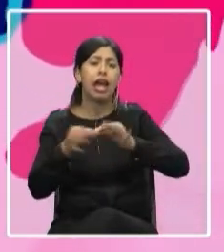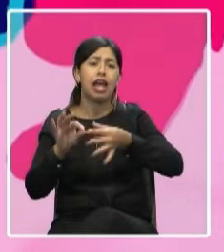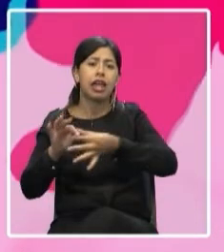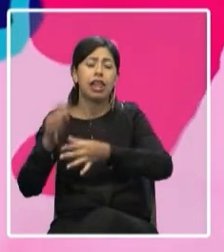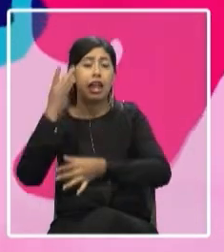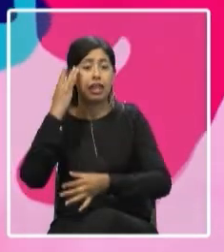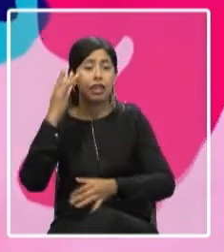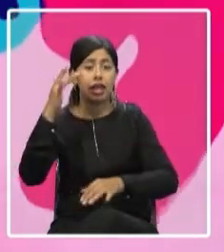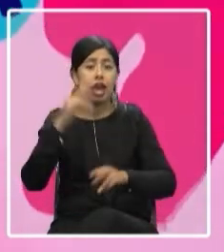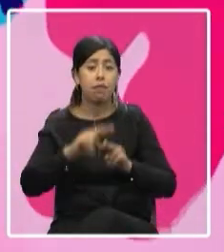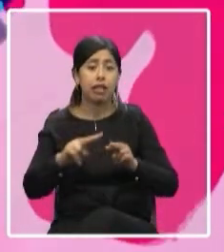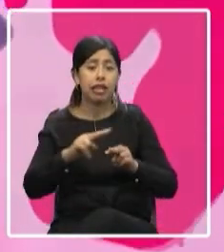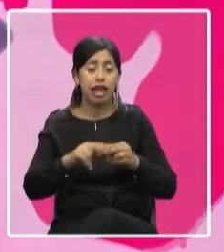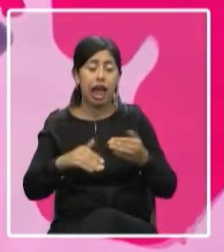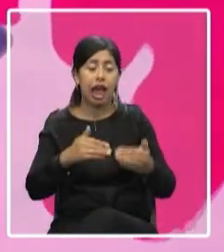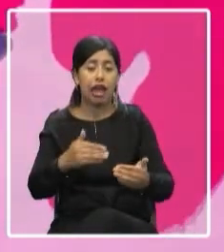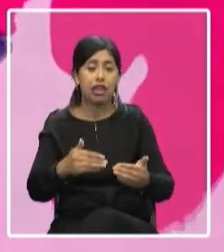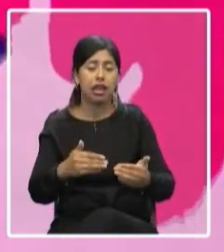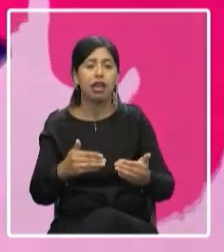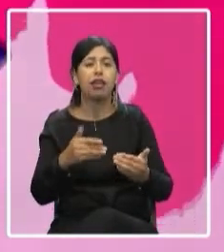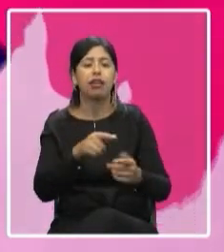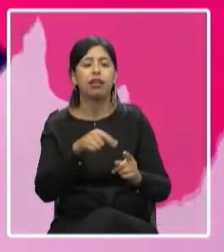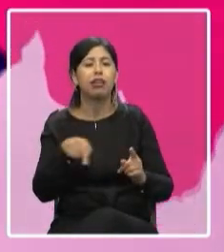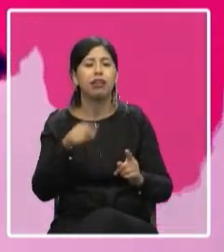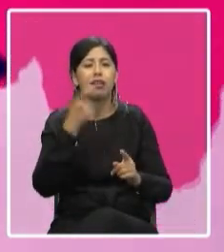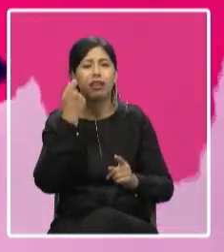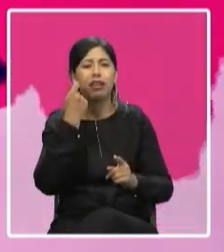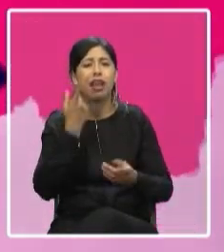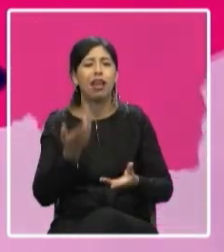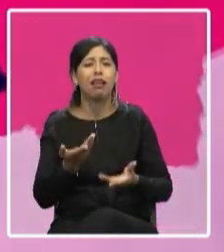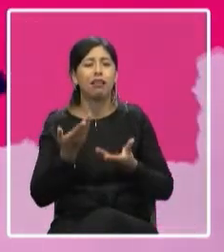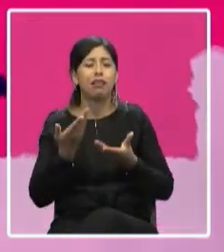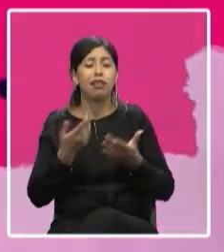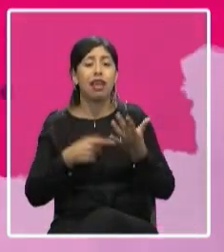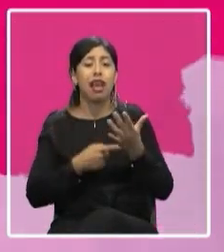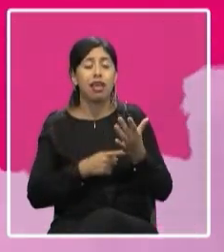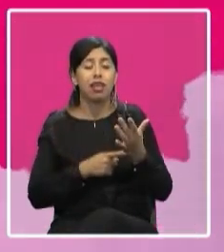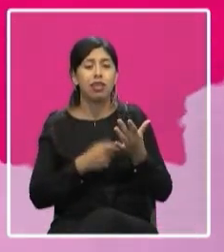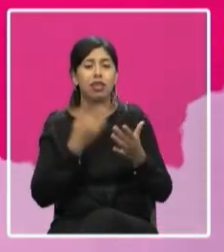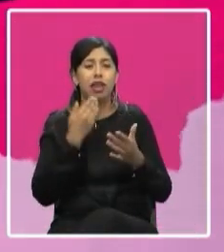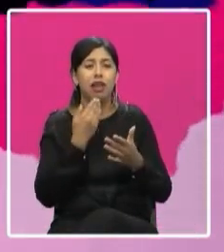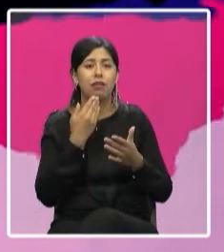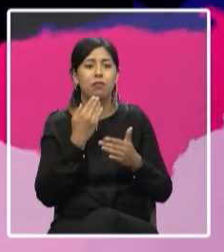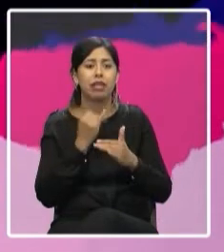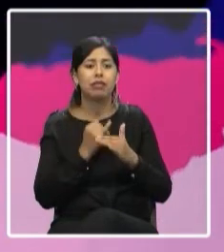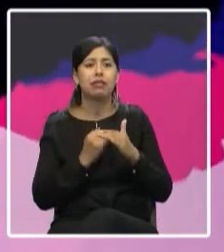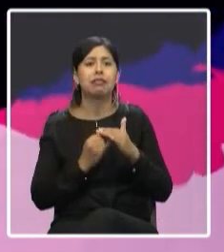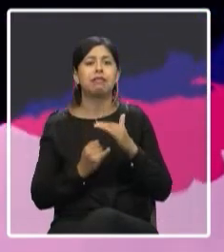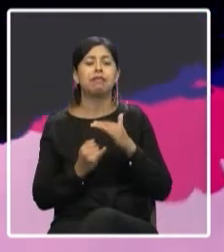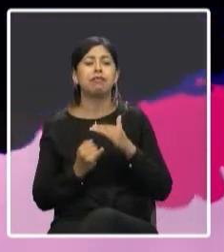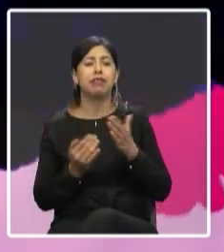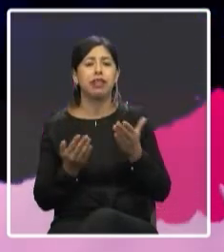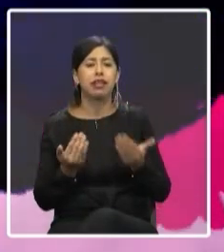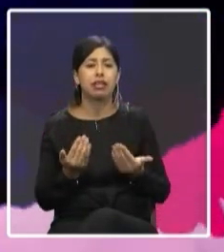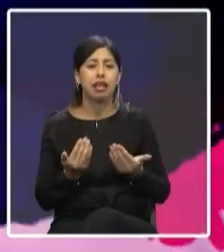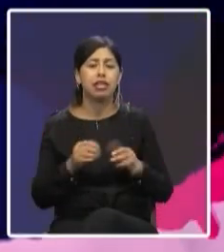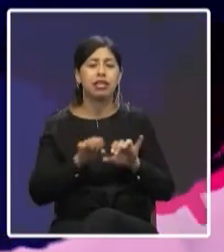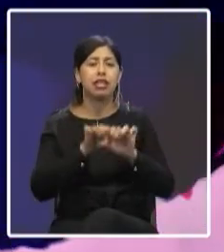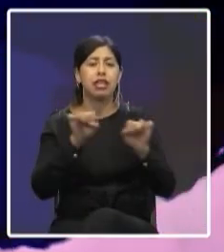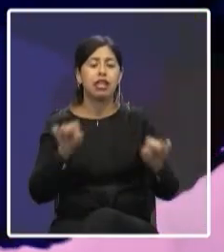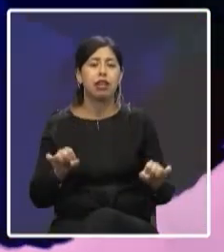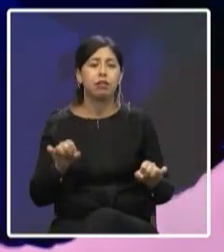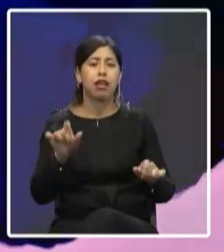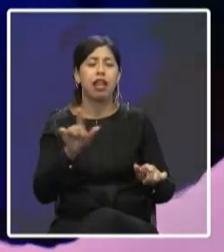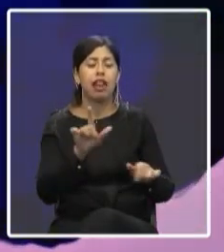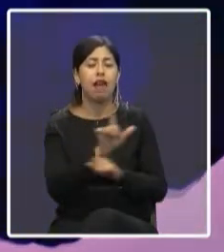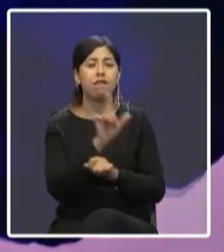the trajectory of the technology and their implications for labor markets. And I can summarize in a sentence what we found, which is that